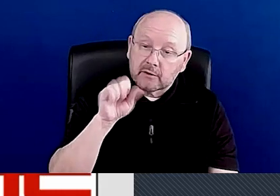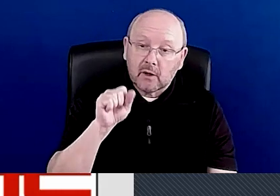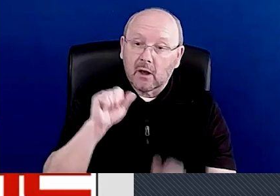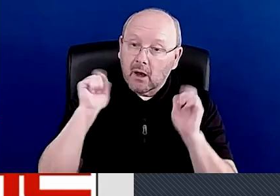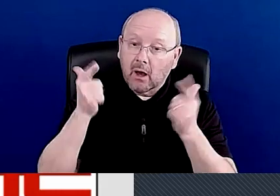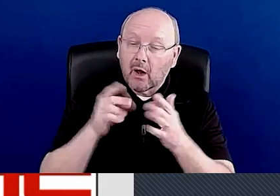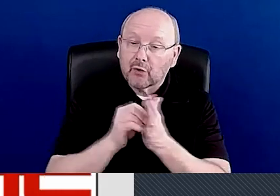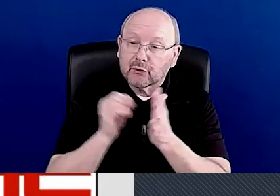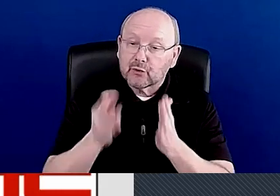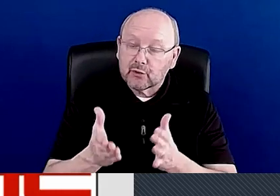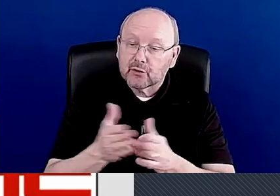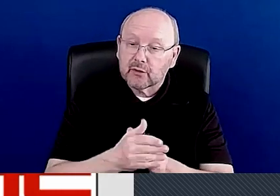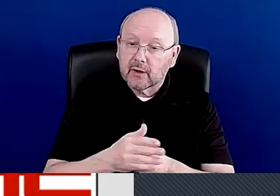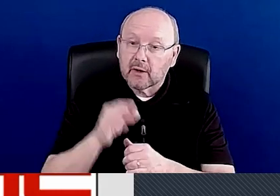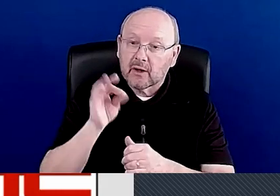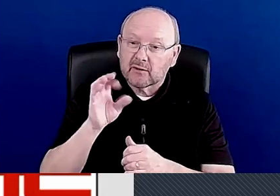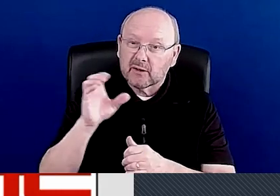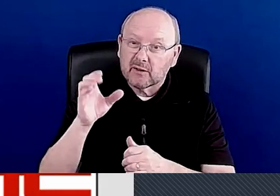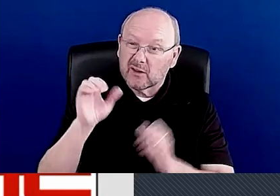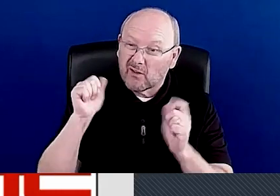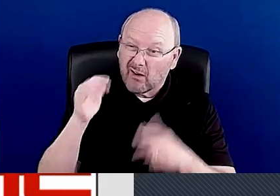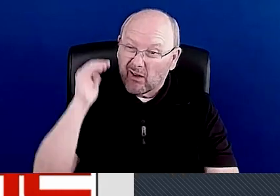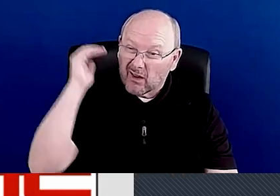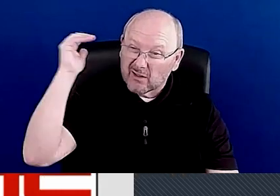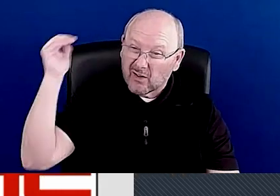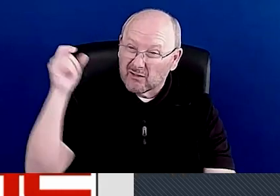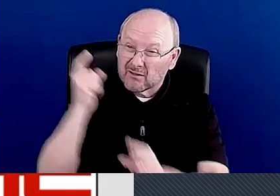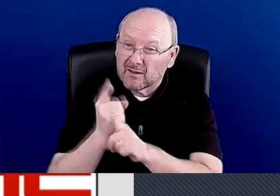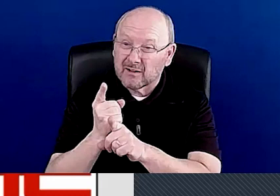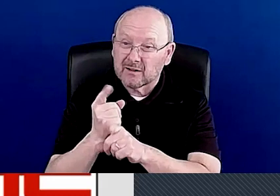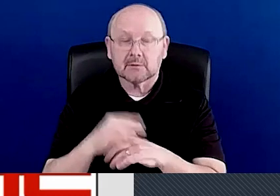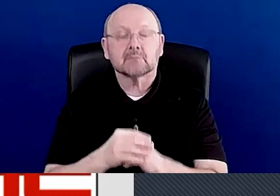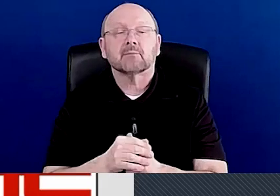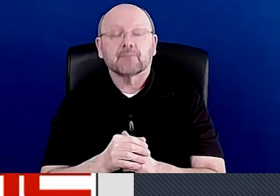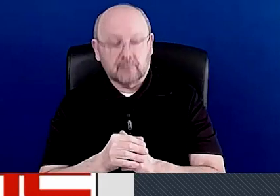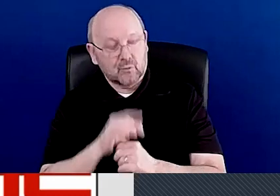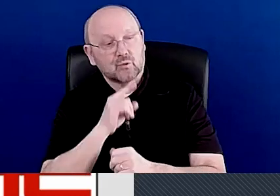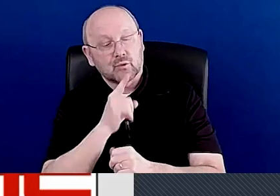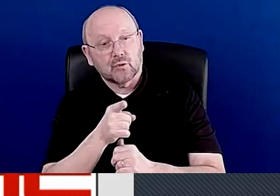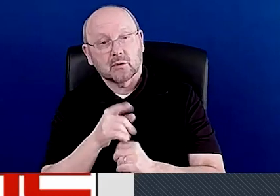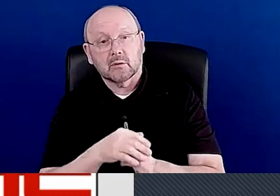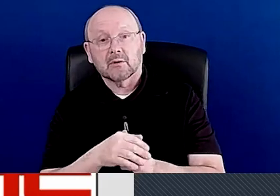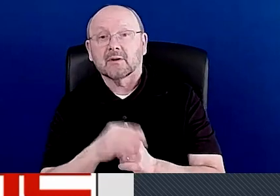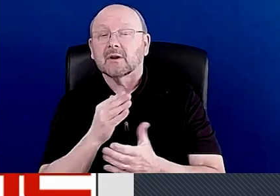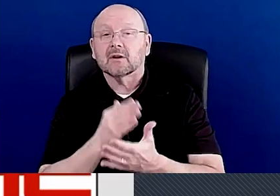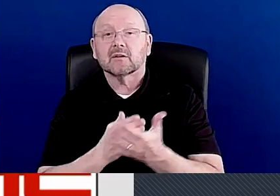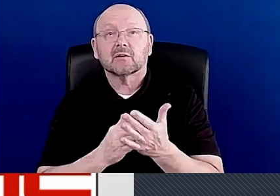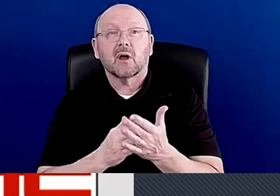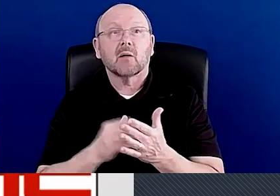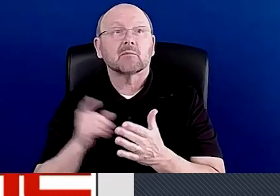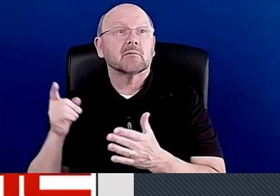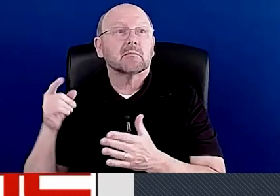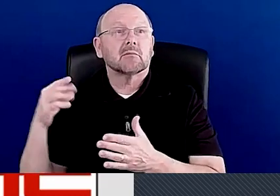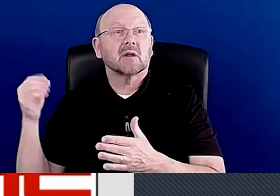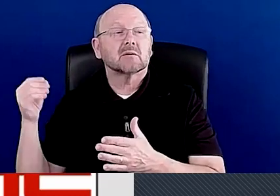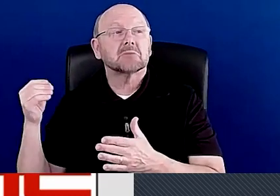City College adult students, right? They are, and there are folks who just walk off the street and they come to us and